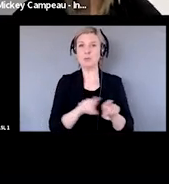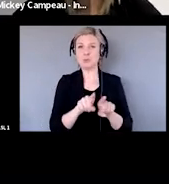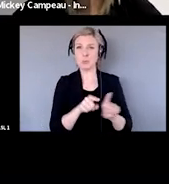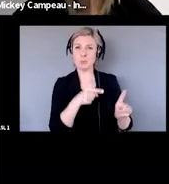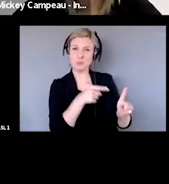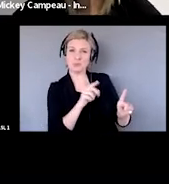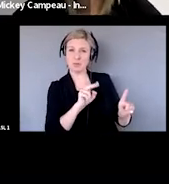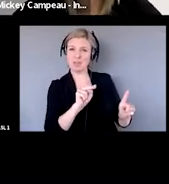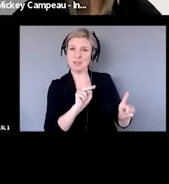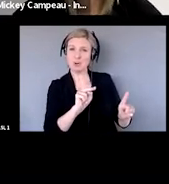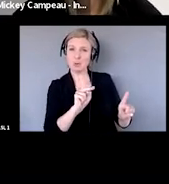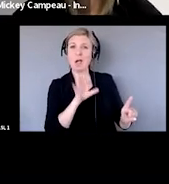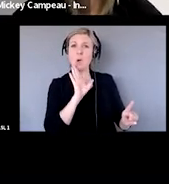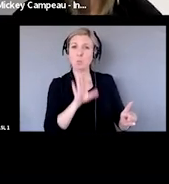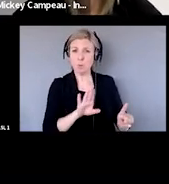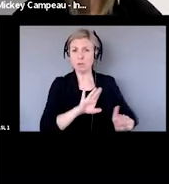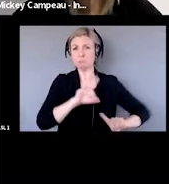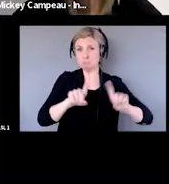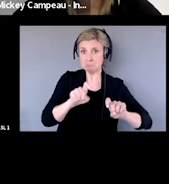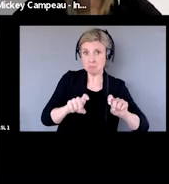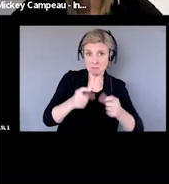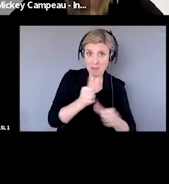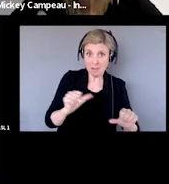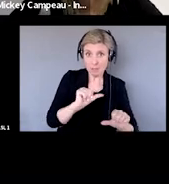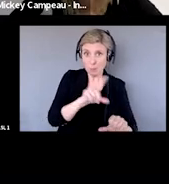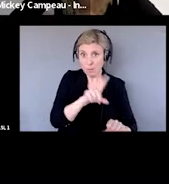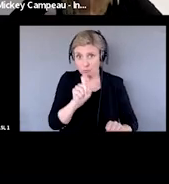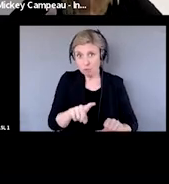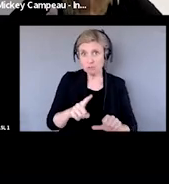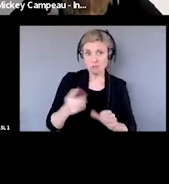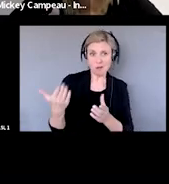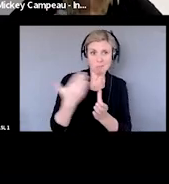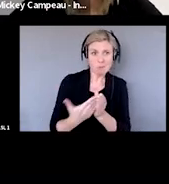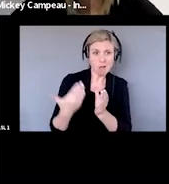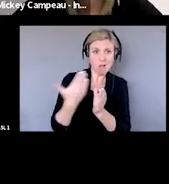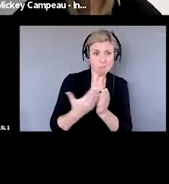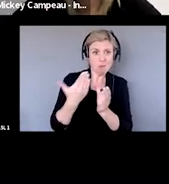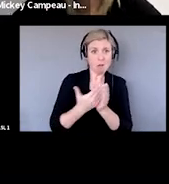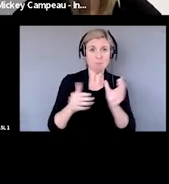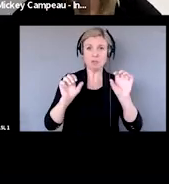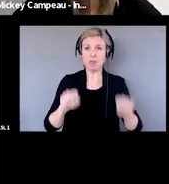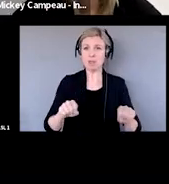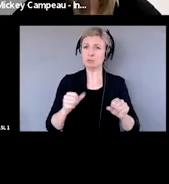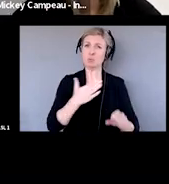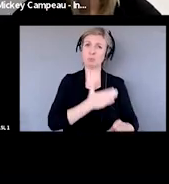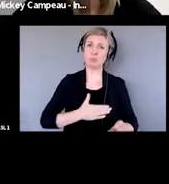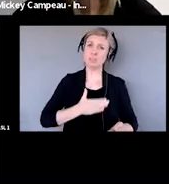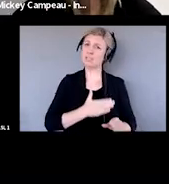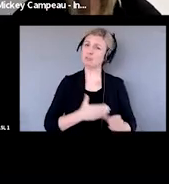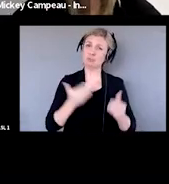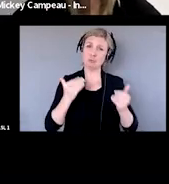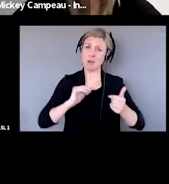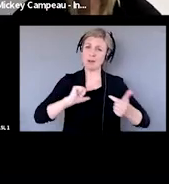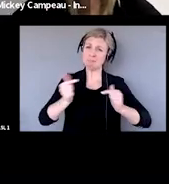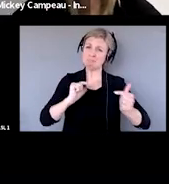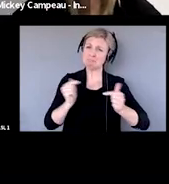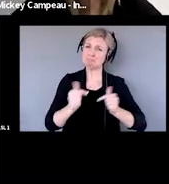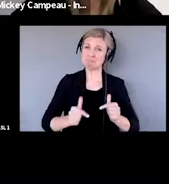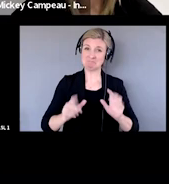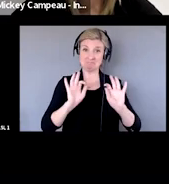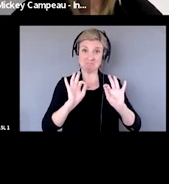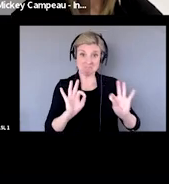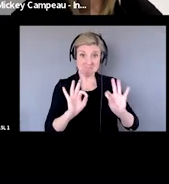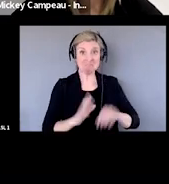questions here and there throughout the presentation. So please make this as interactive as you would like and ask questions when you're ready. All